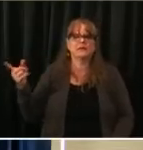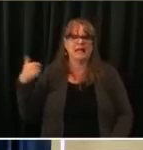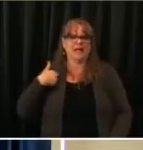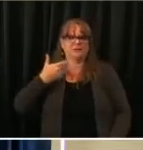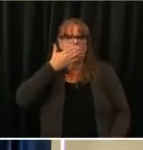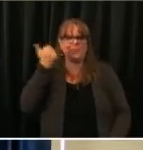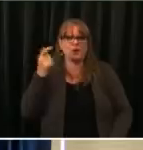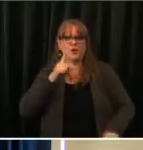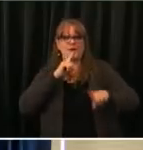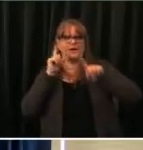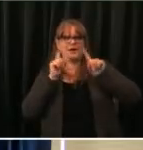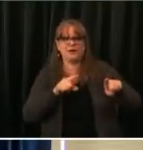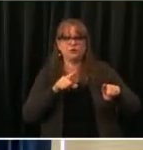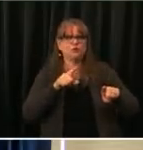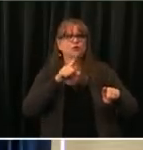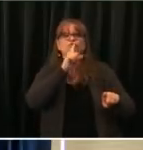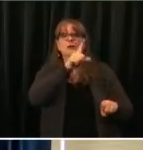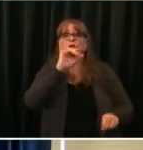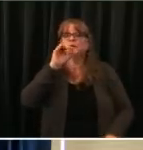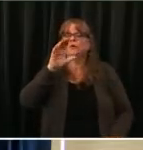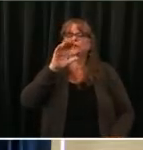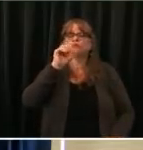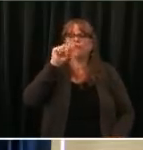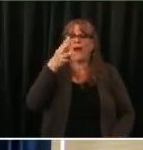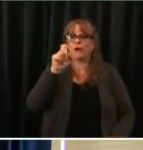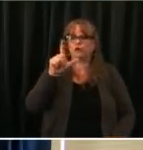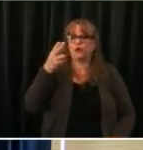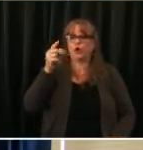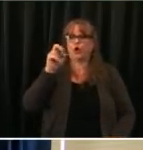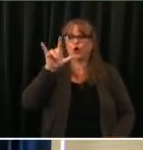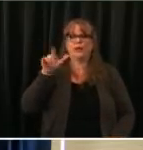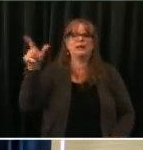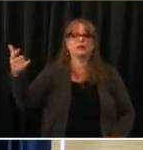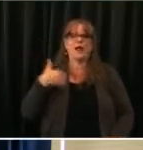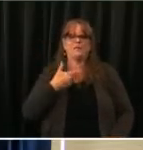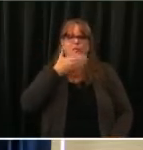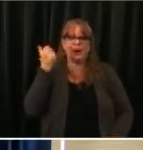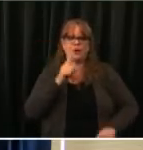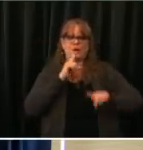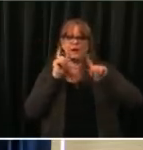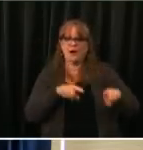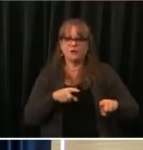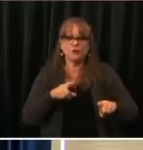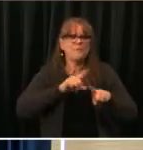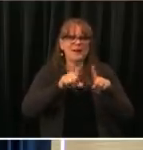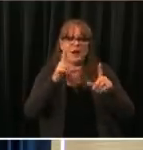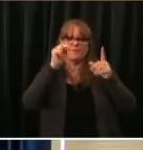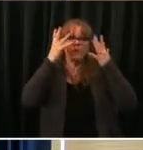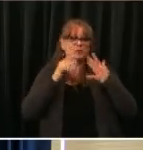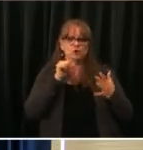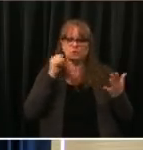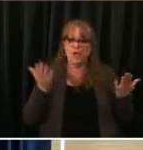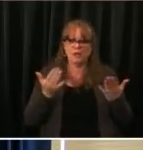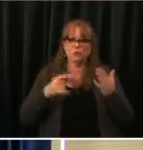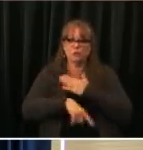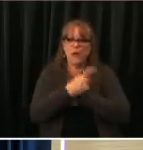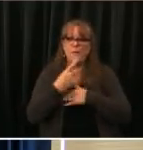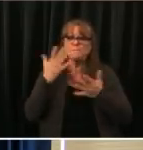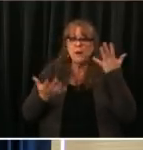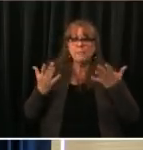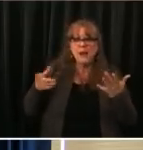you. She sometimes appears with me at these, and this one's more focused on vaccines, so she's not here. But I'll go to Scott briefly on that, and then we'll set you up for a phone call with